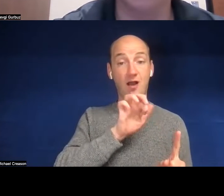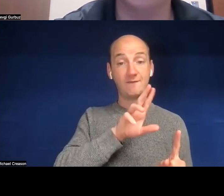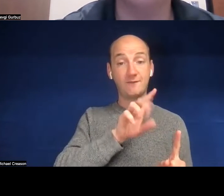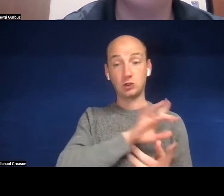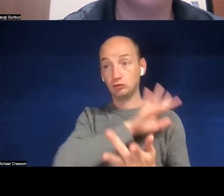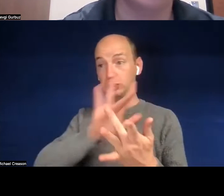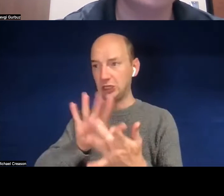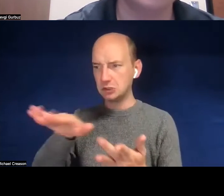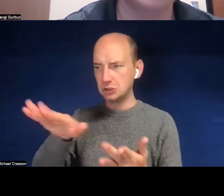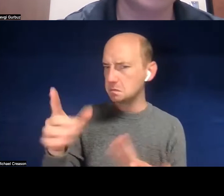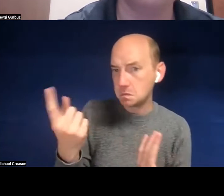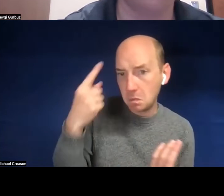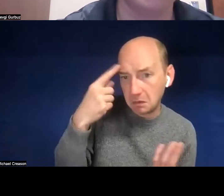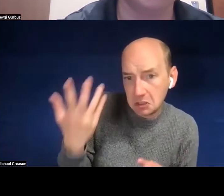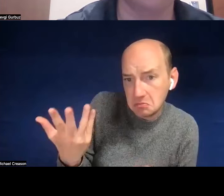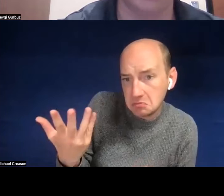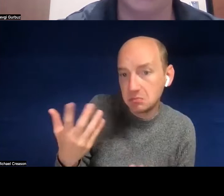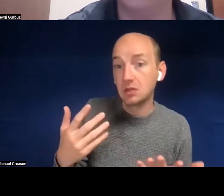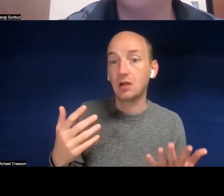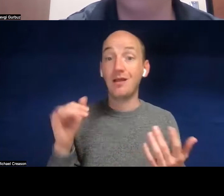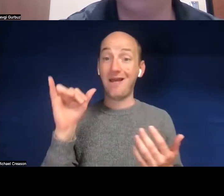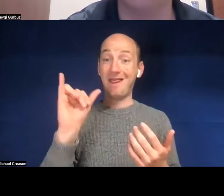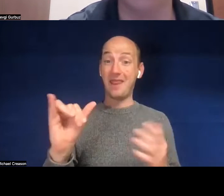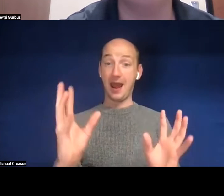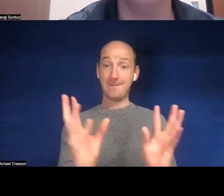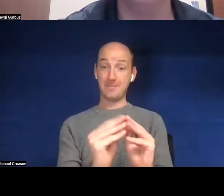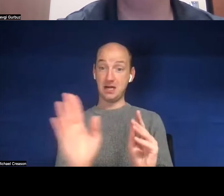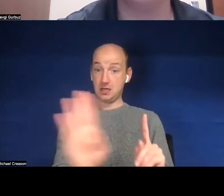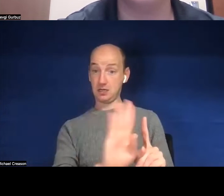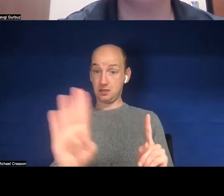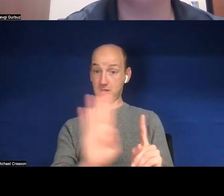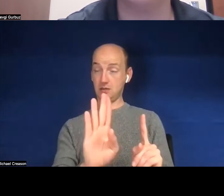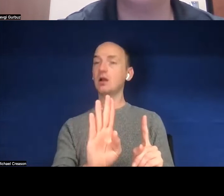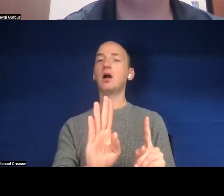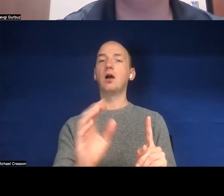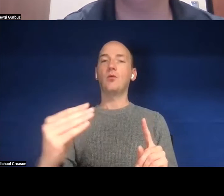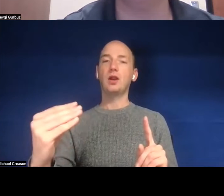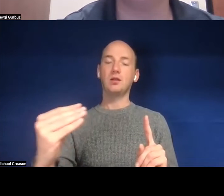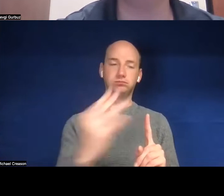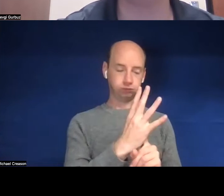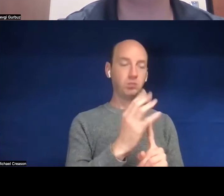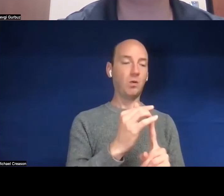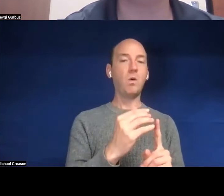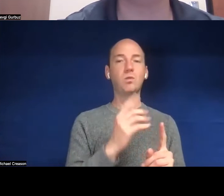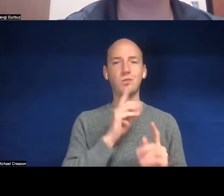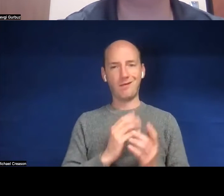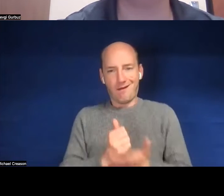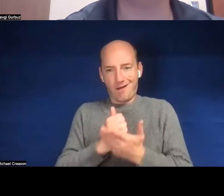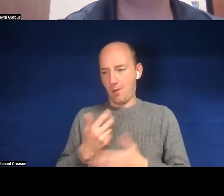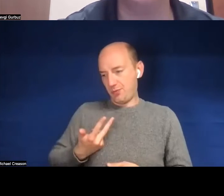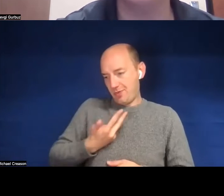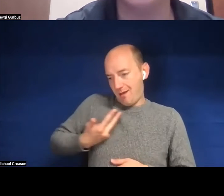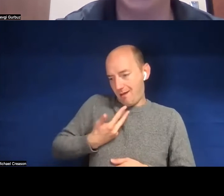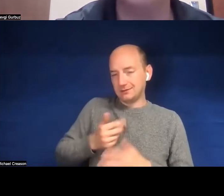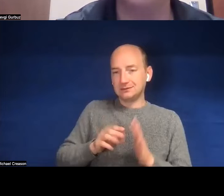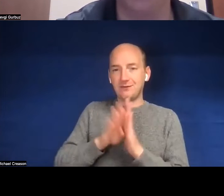meeting was really instrumental, I think, in forming the philosophy for our group, because Darrin